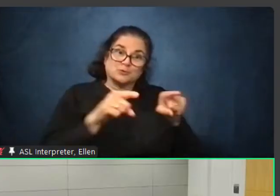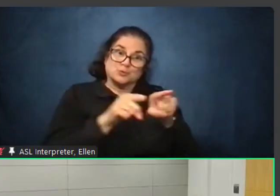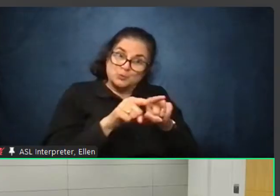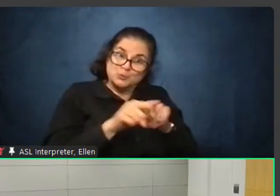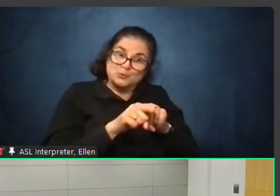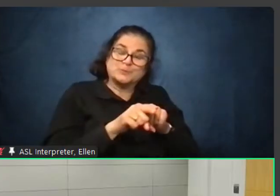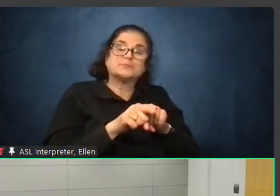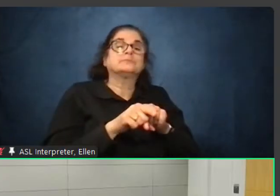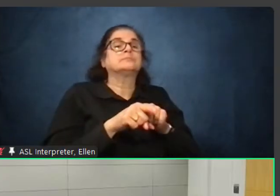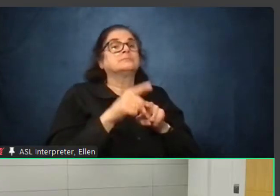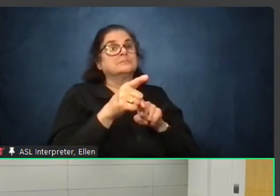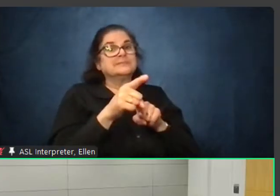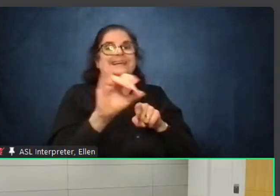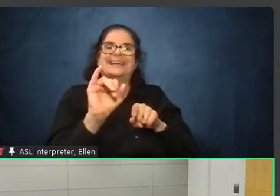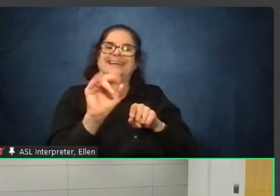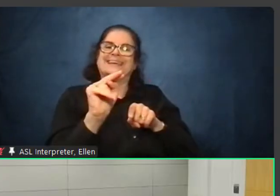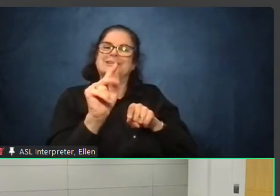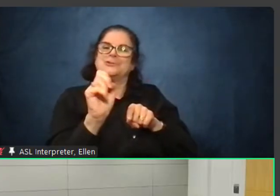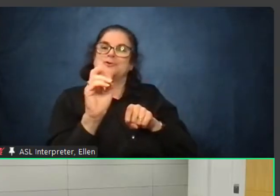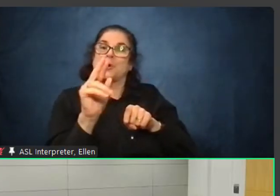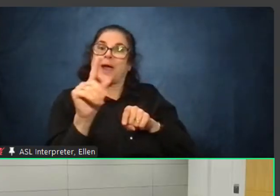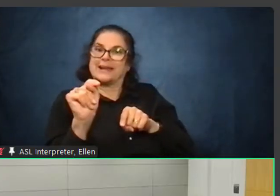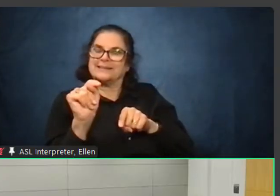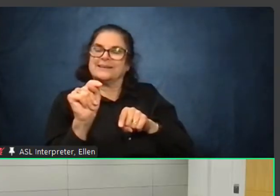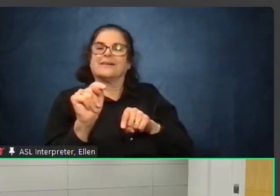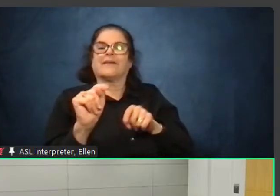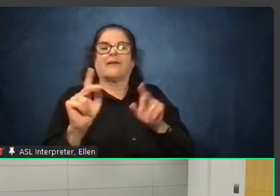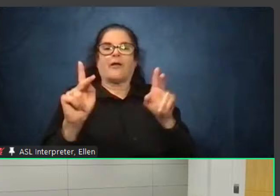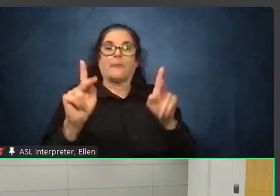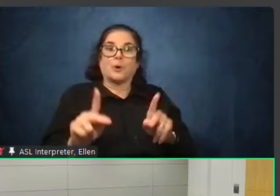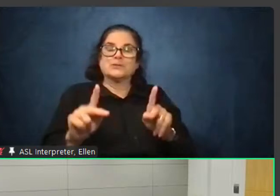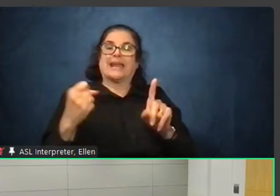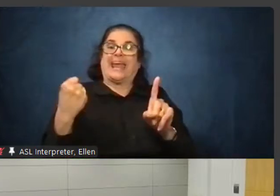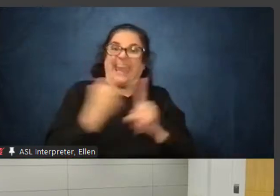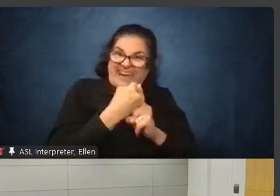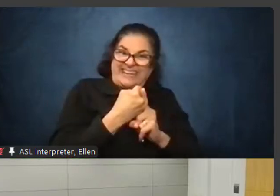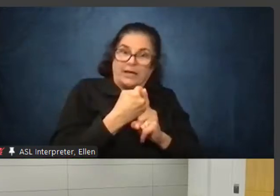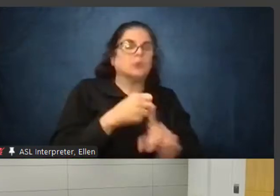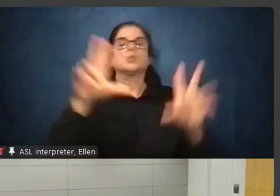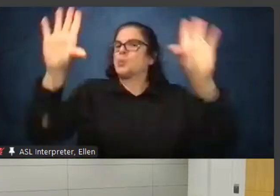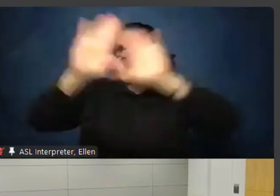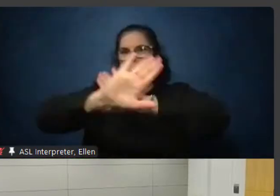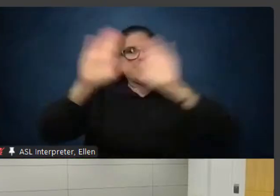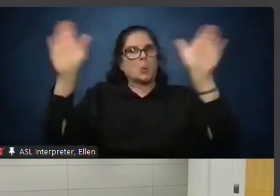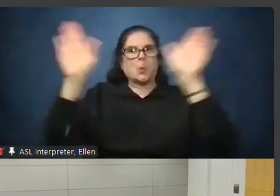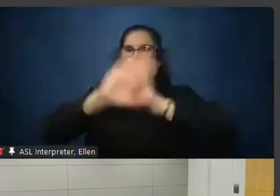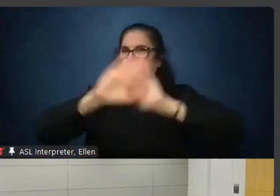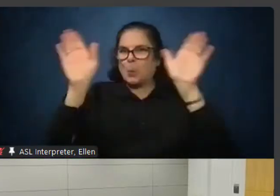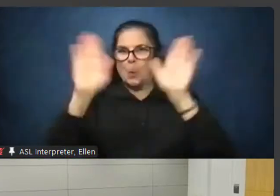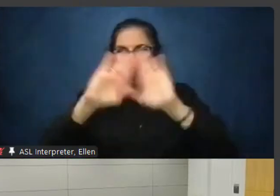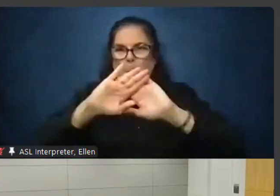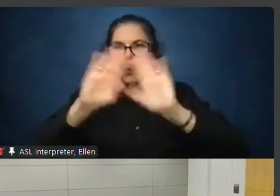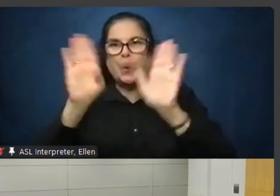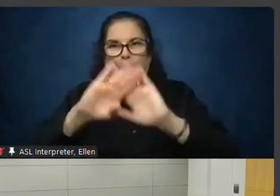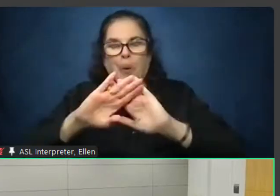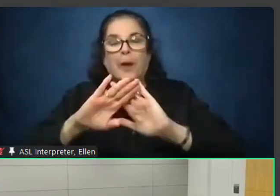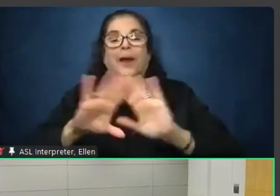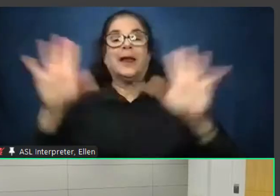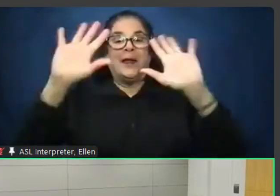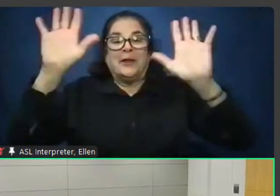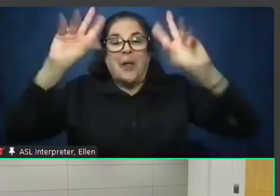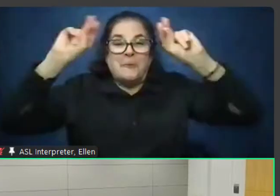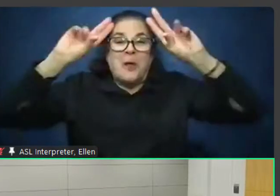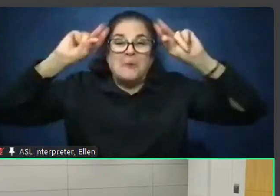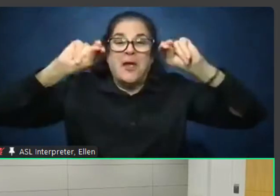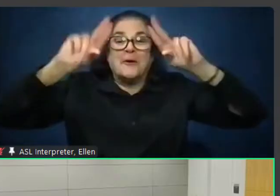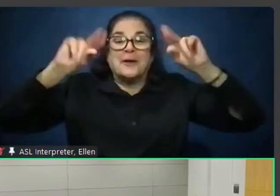when you say interact, you mean someone who is hit. And like, I'm just thinking. No. Like, but but like,